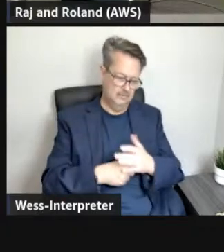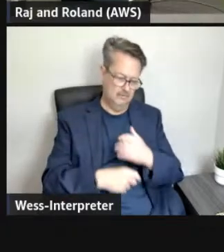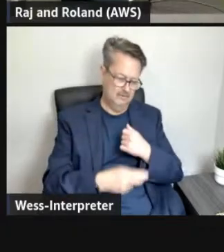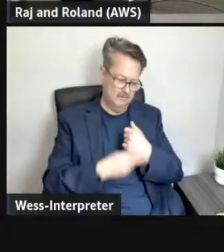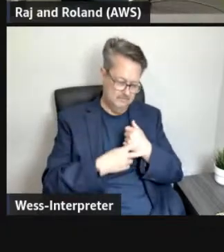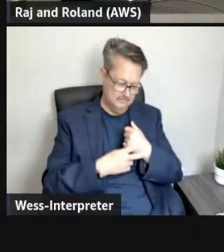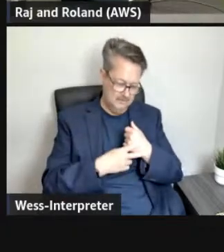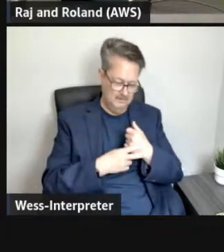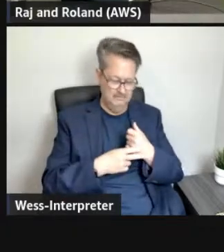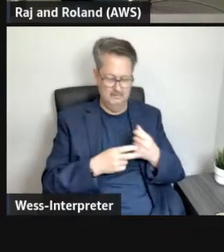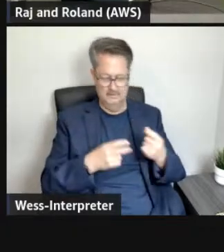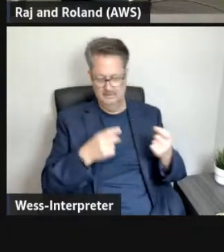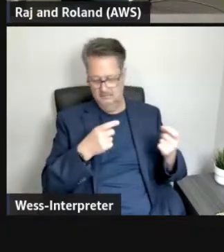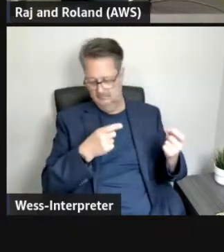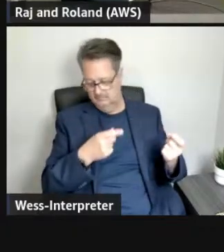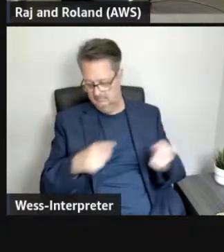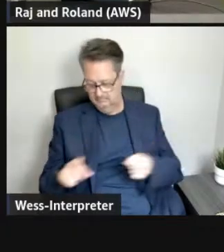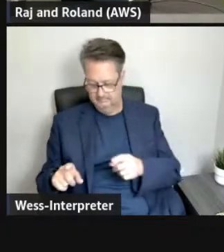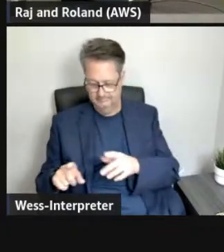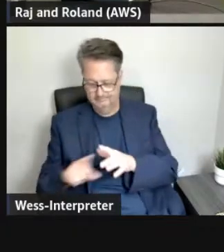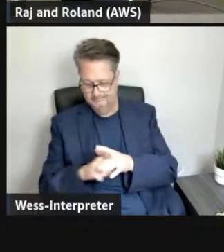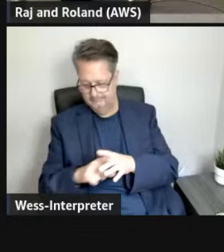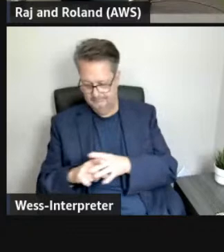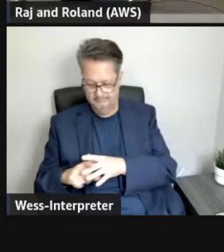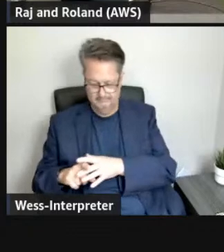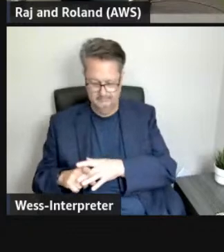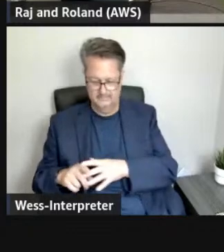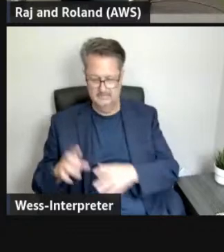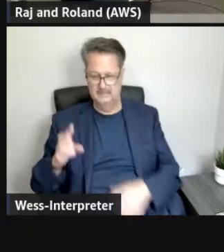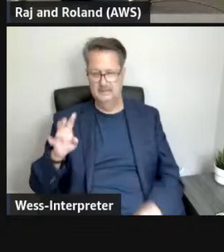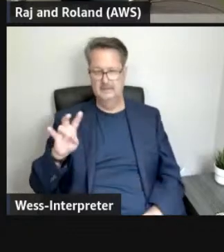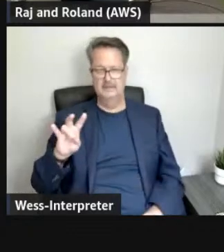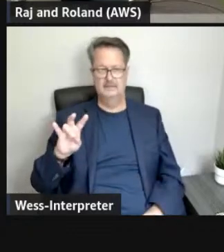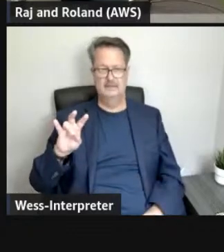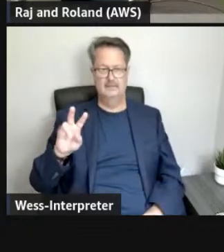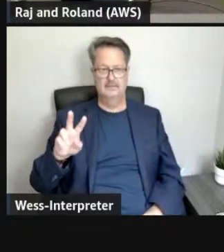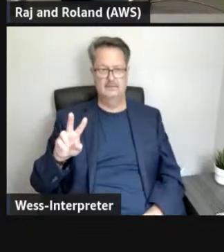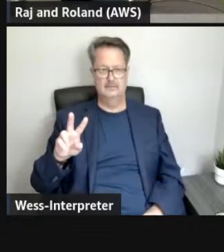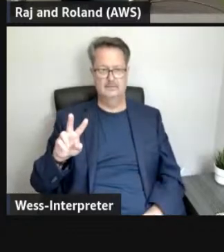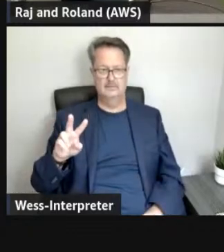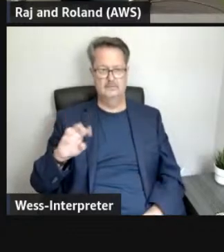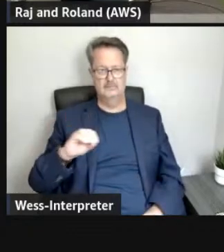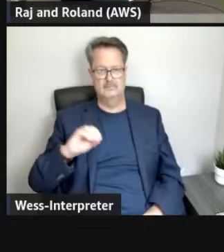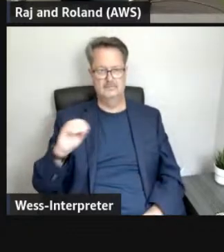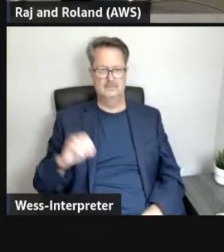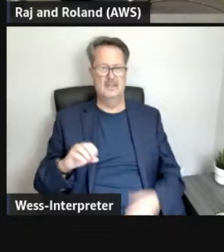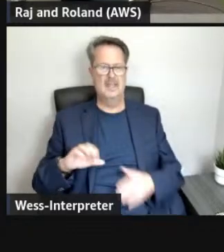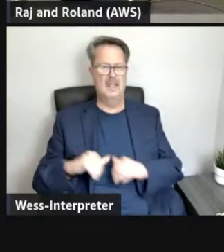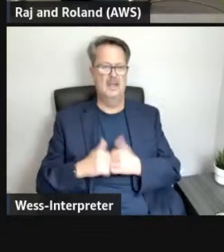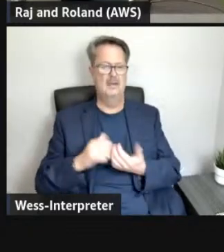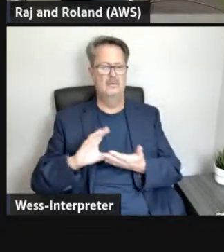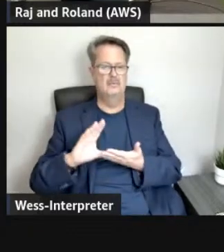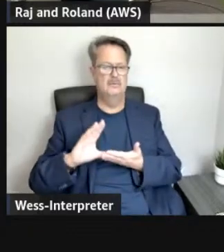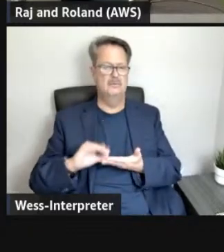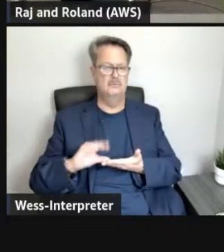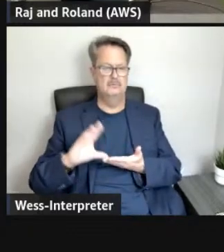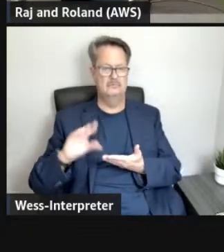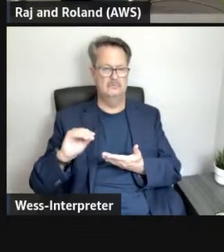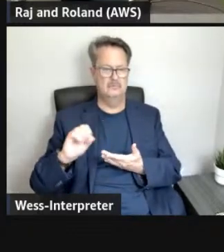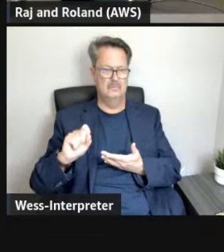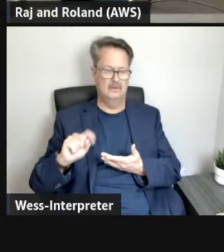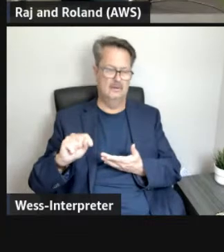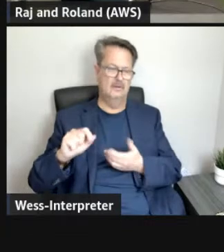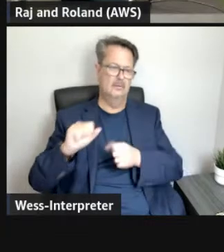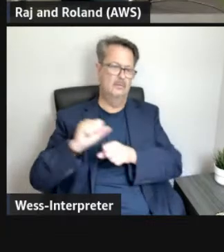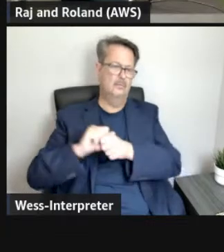up to 72% savings. And so this is an obvious way to kind of reduce costs. But oftentimes when we work in the cloud, we work